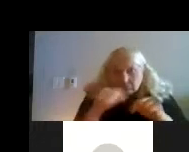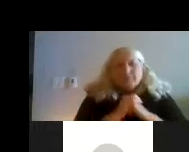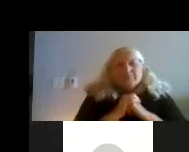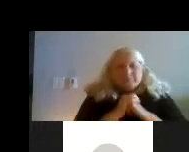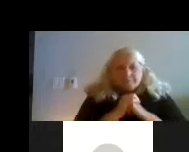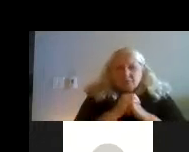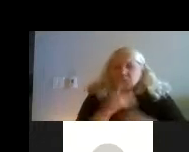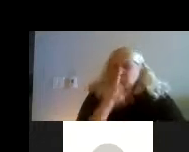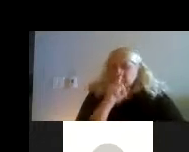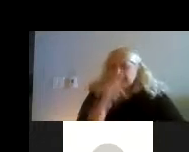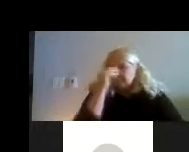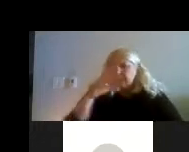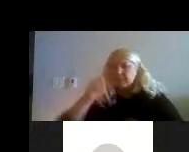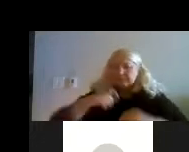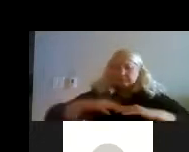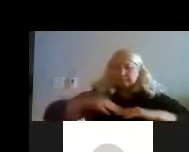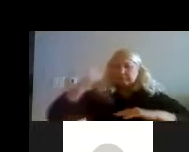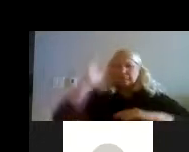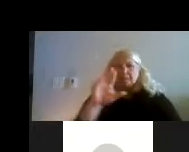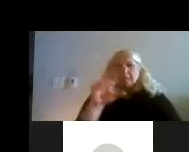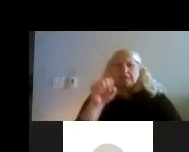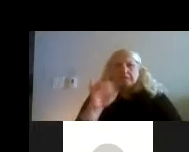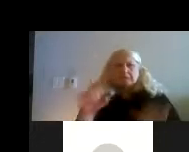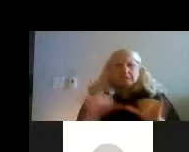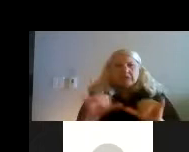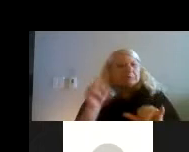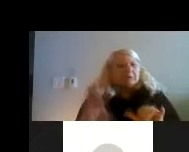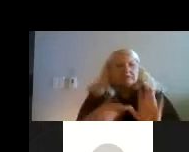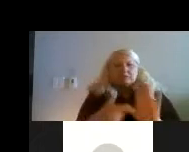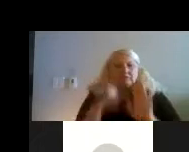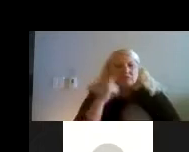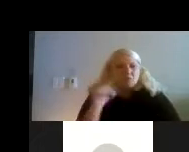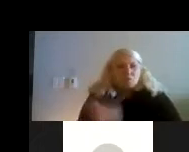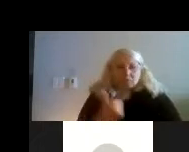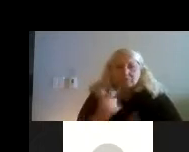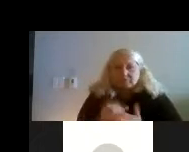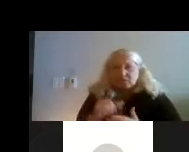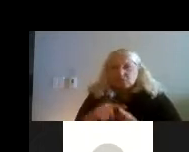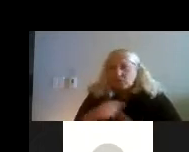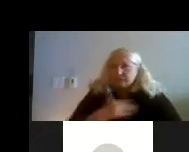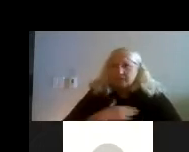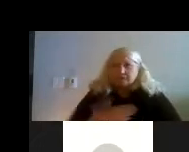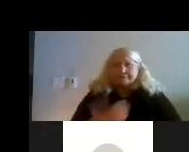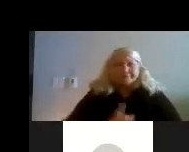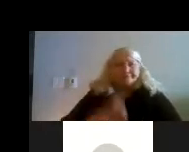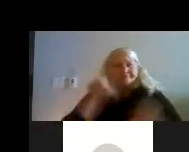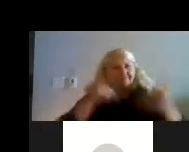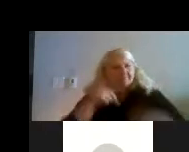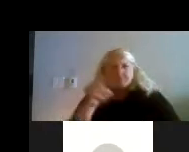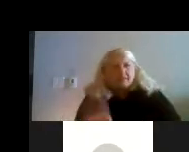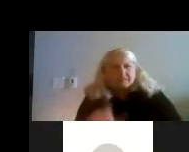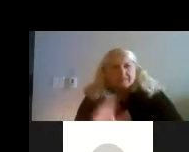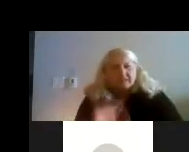needed for all of these reconciliation actions. And this is the importance of some of this, the data and the data gaps,